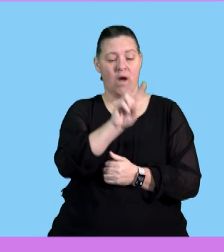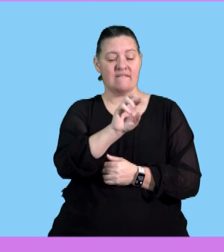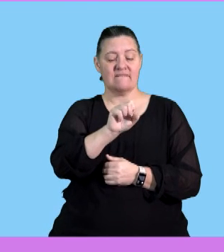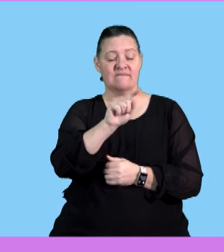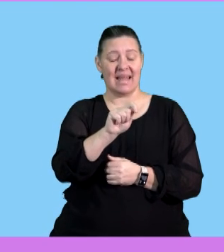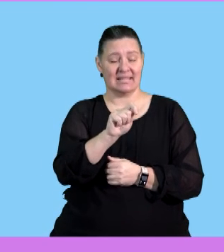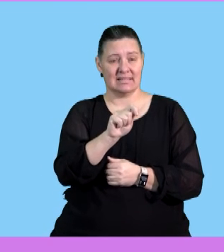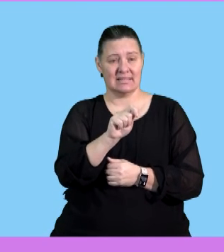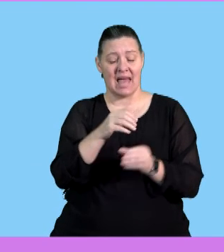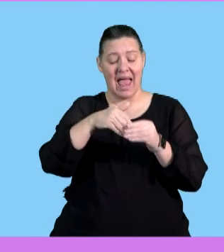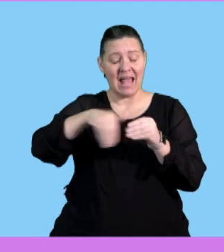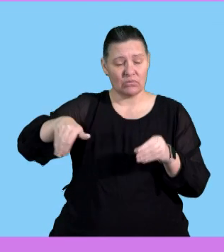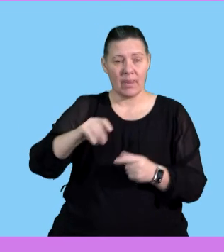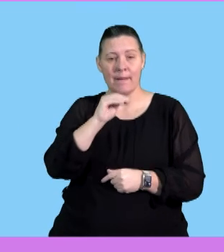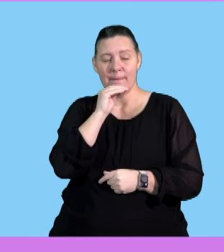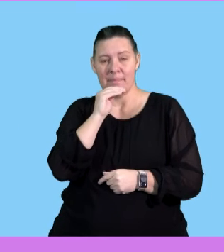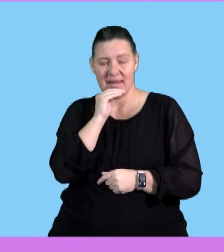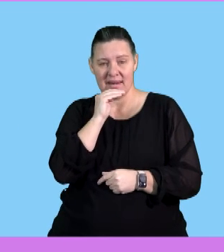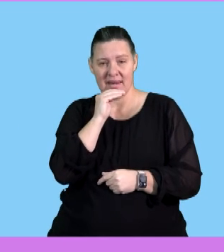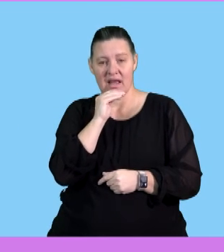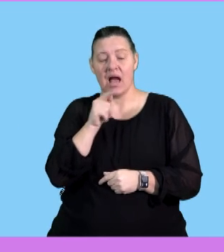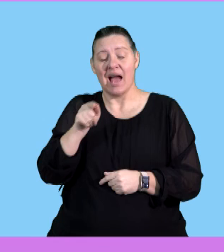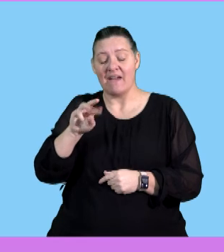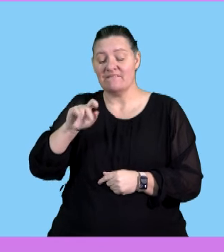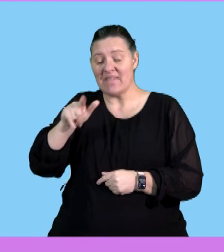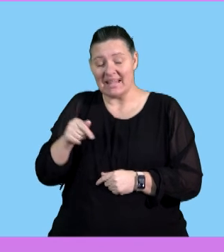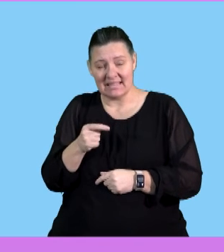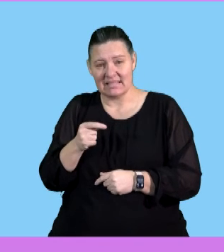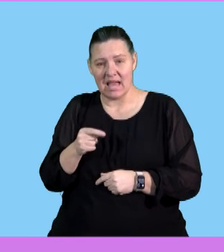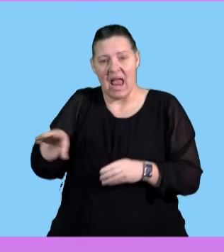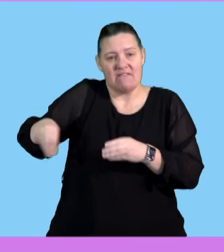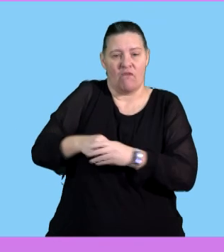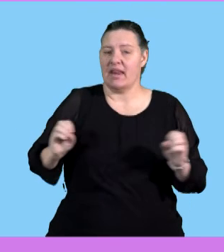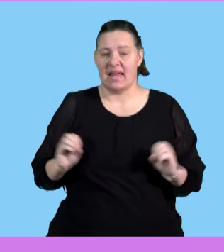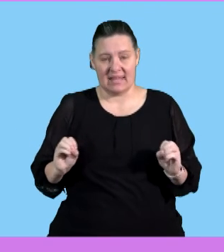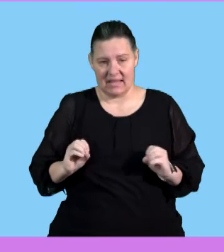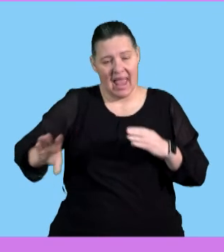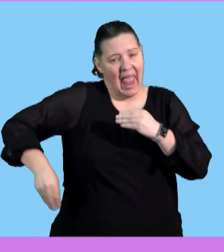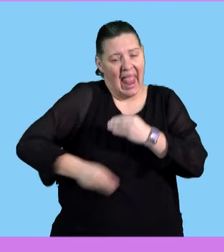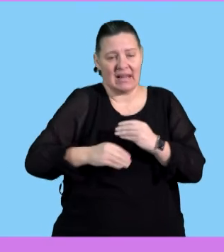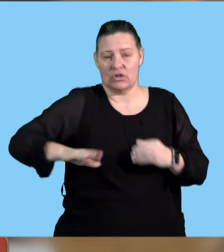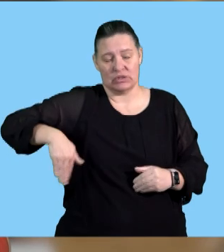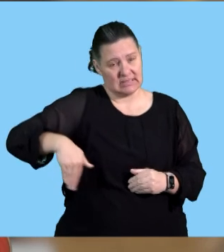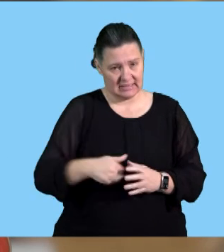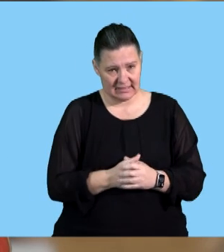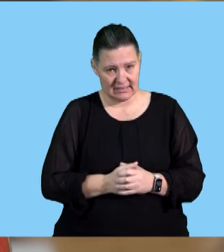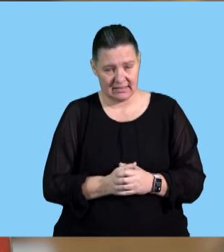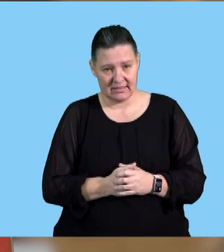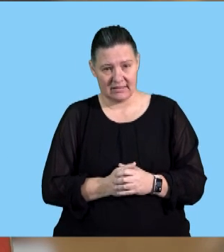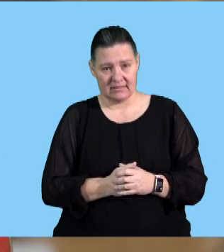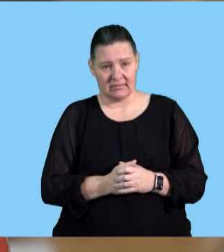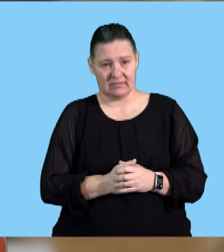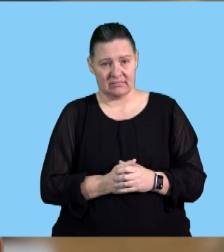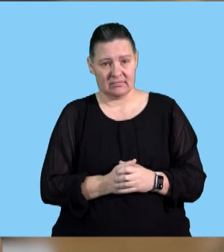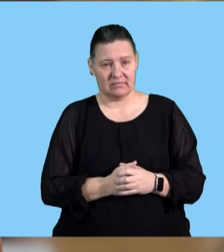also know that the VAT exclusive is an amount without VAT. It means VAT is not yet being